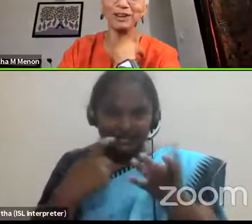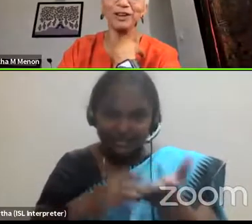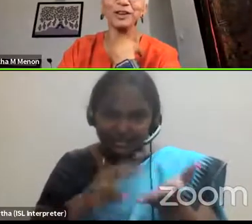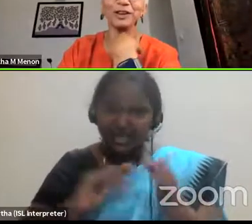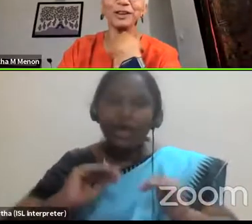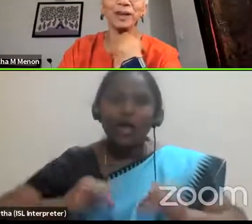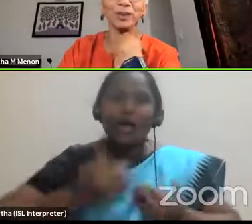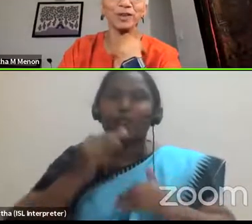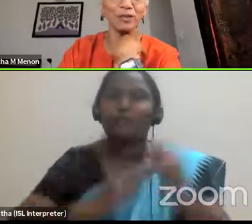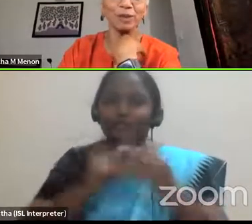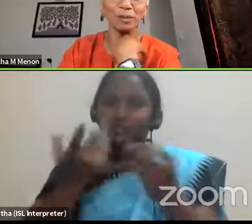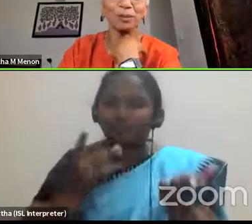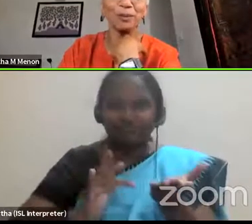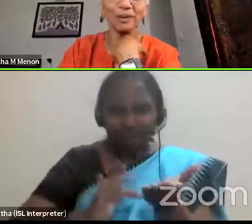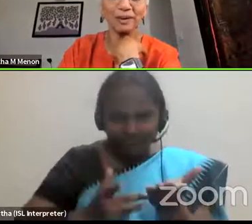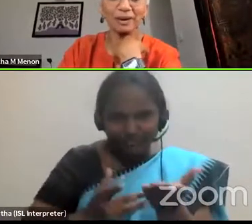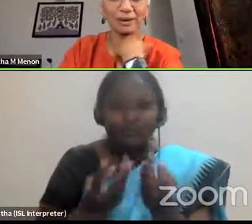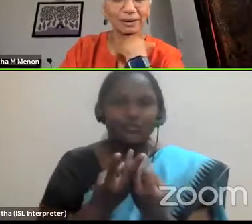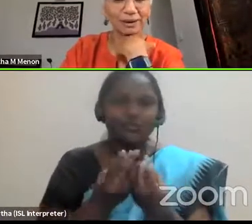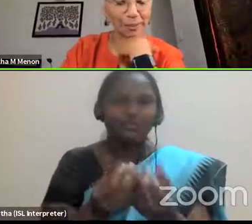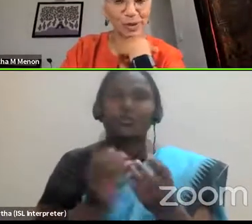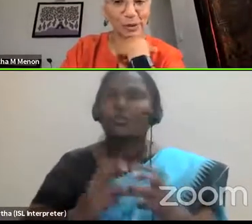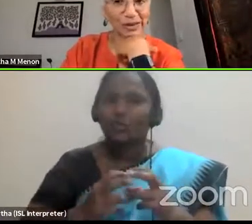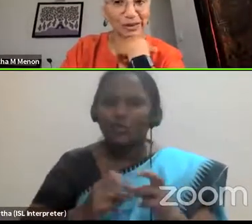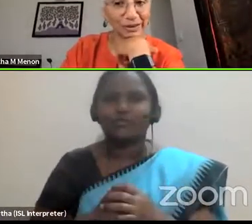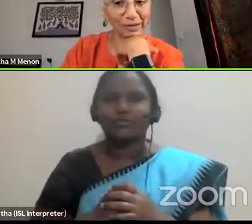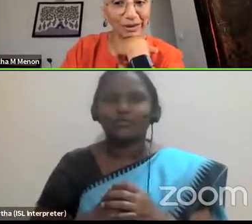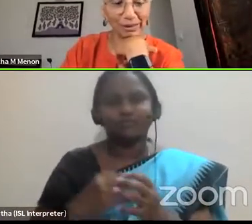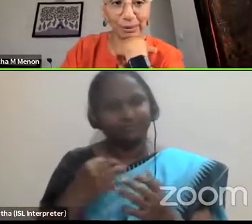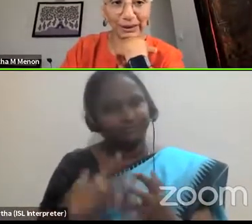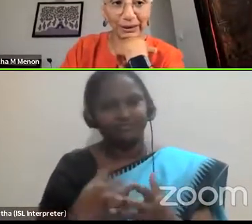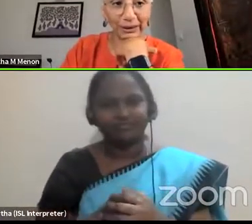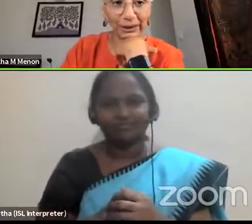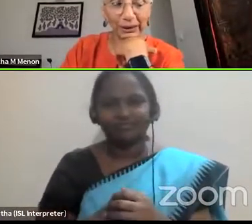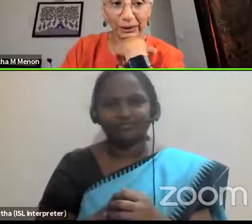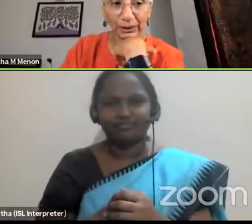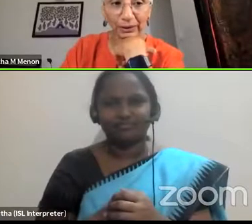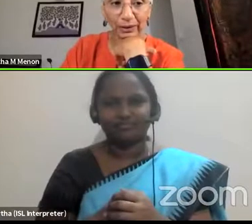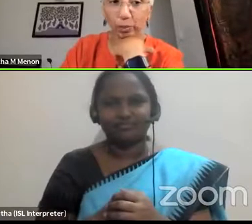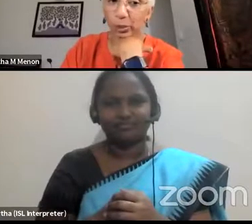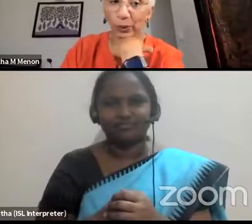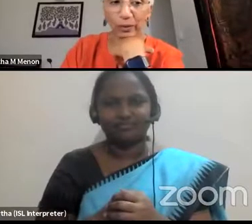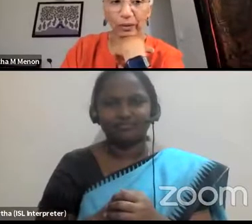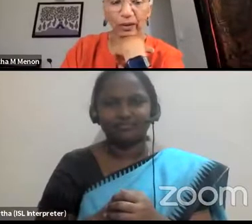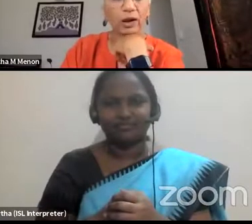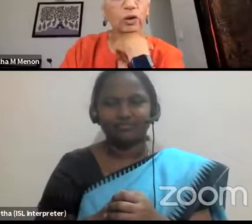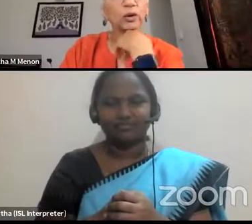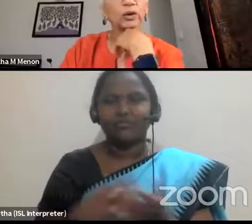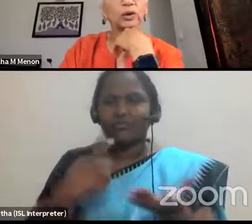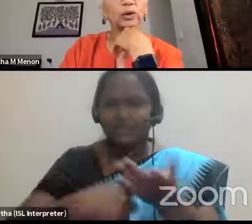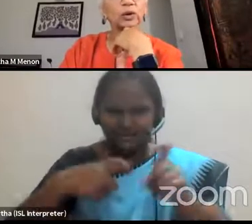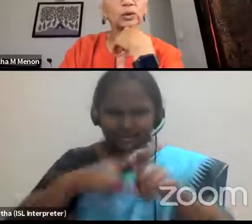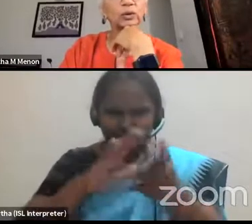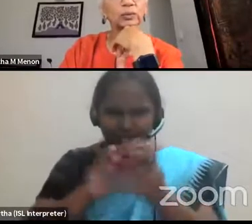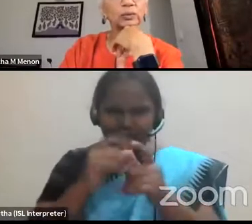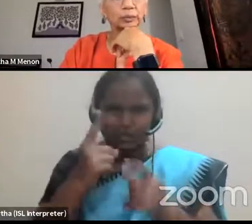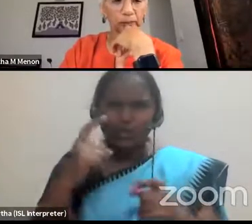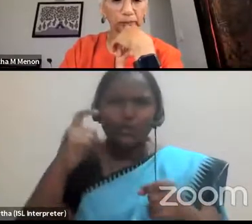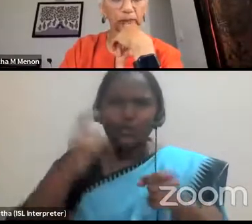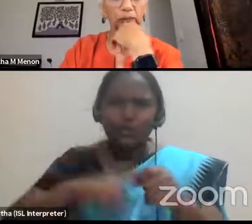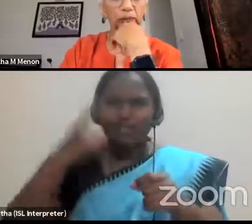build technology, how we solve problems. Absolutely agree. Absolutely. So Rekha, one question for you from the